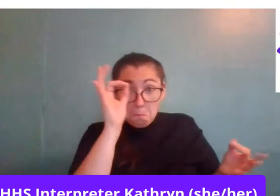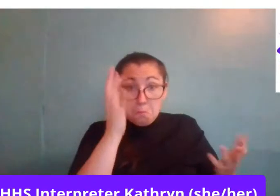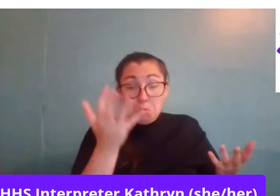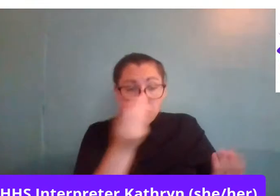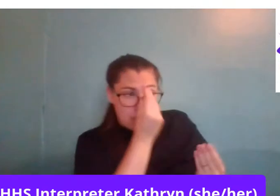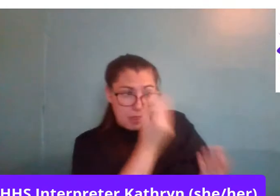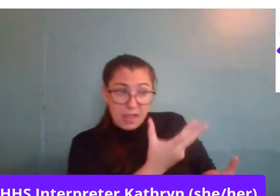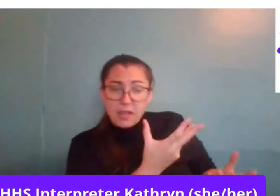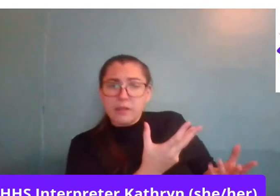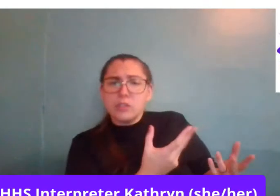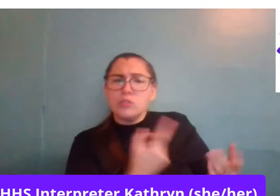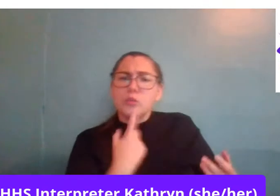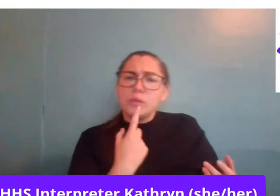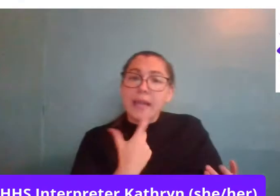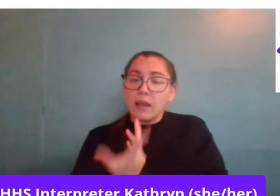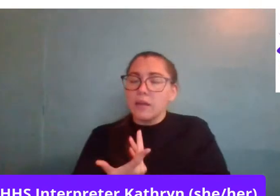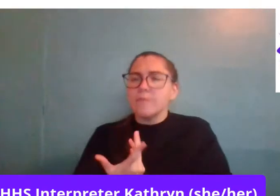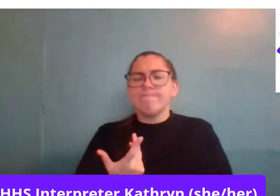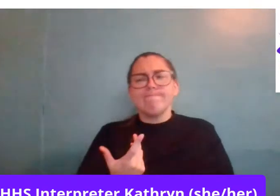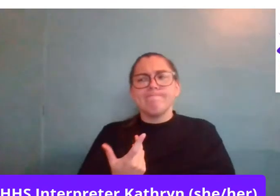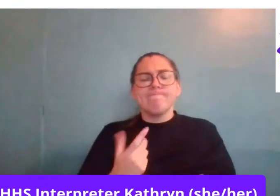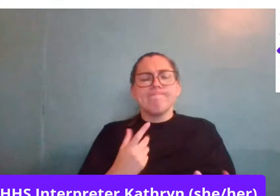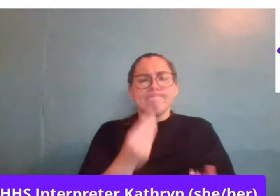But you said, you know what? I think that it's time.